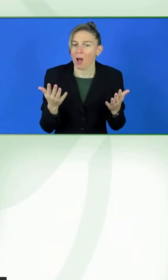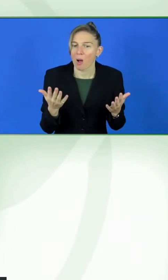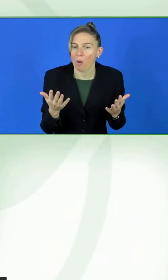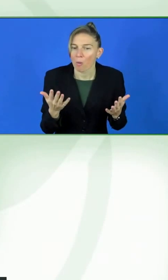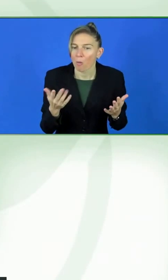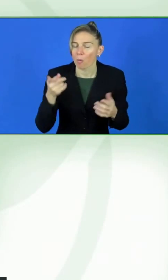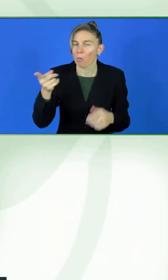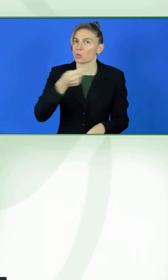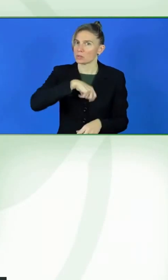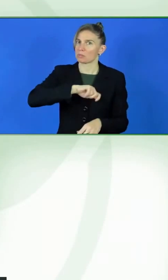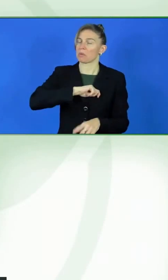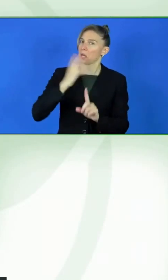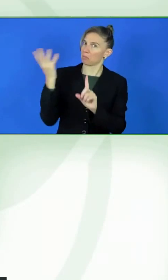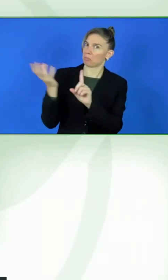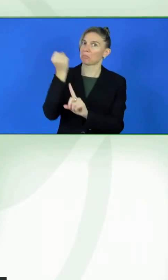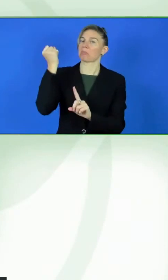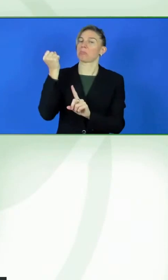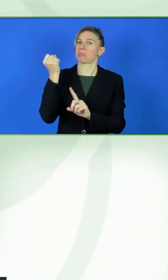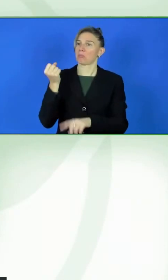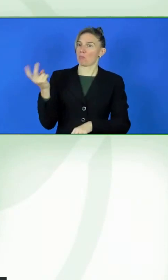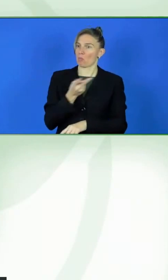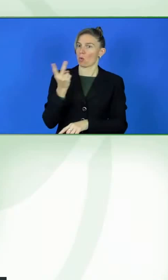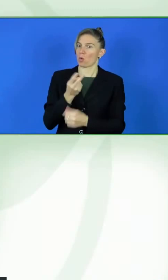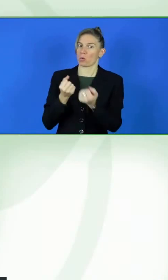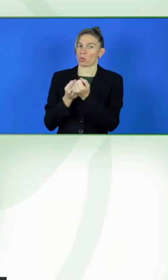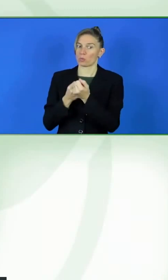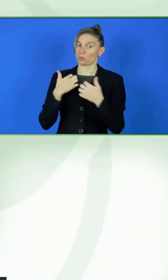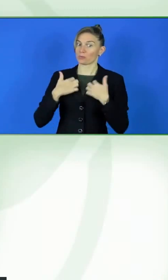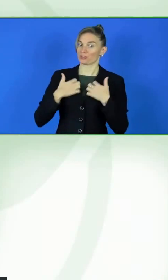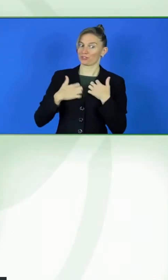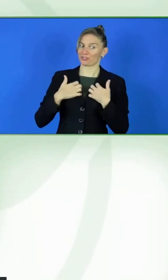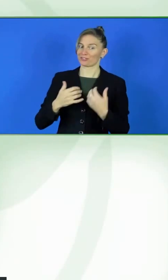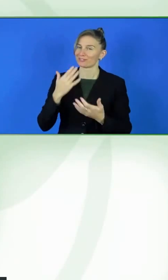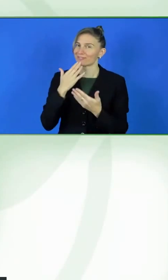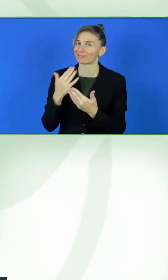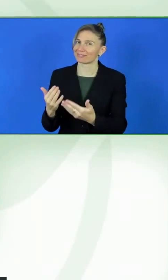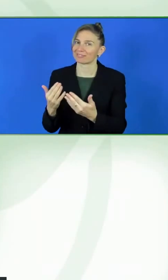will be very interesting to know. Thank you very much.